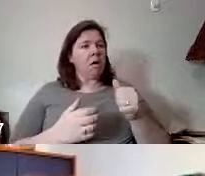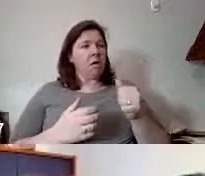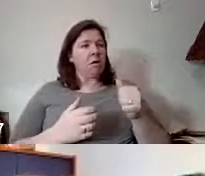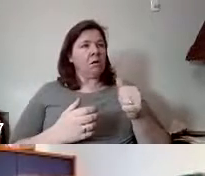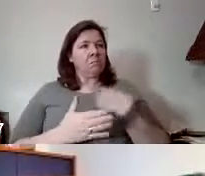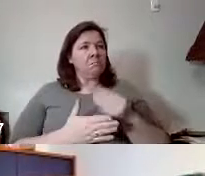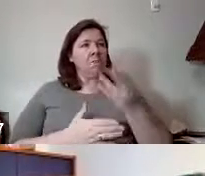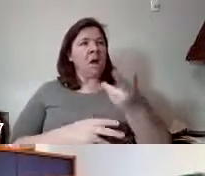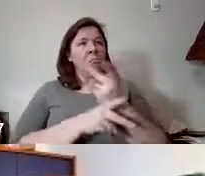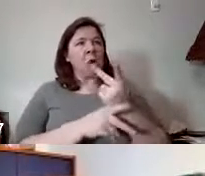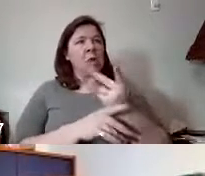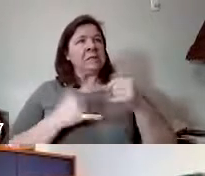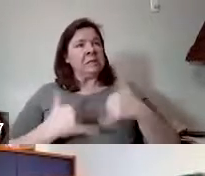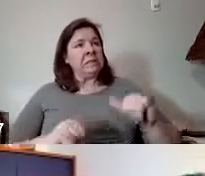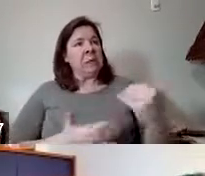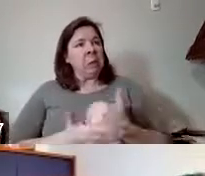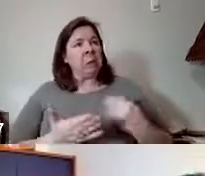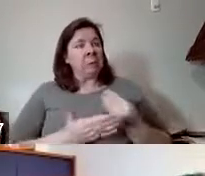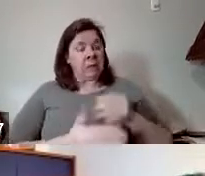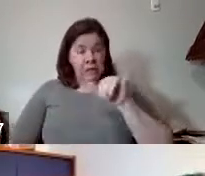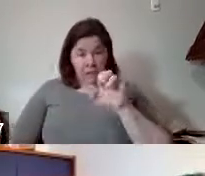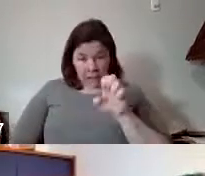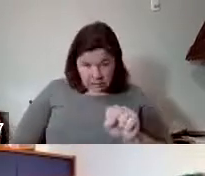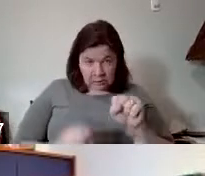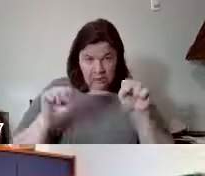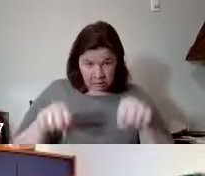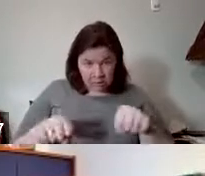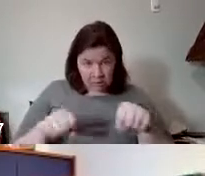they do. You cannot be a